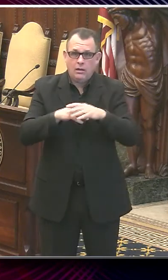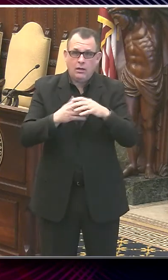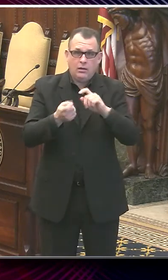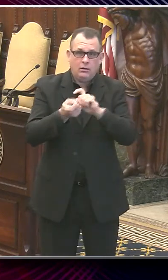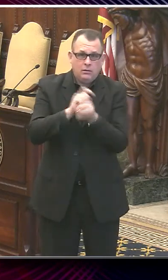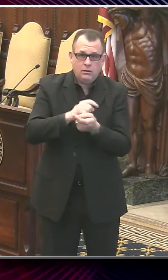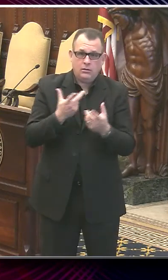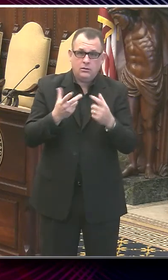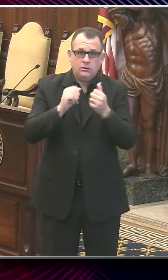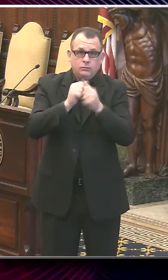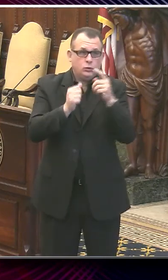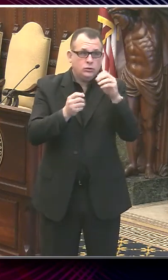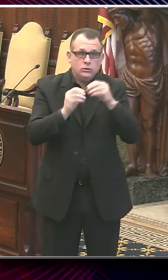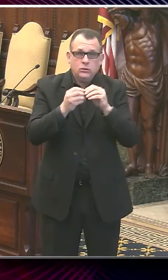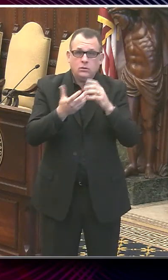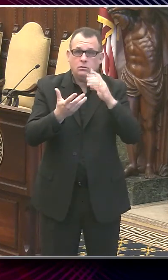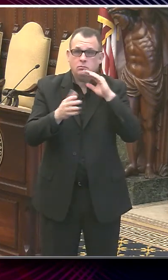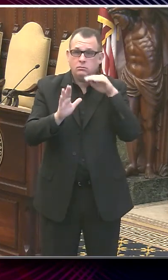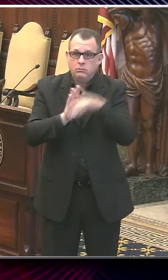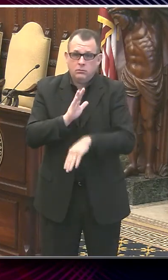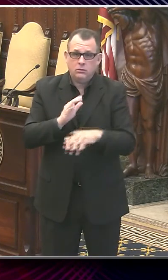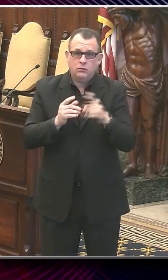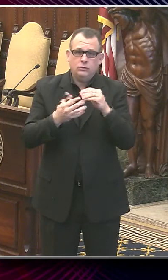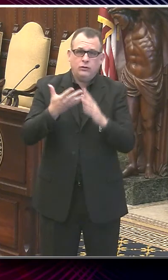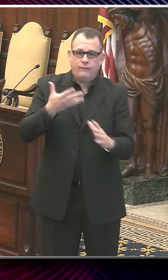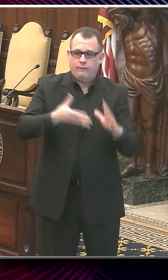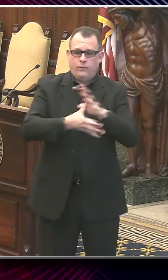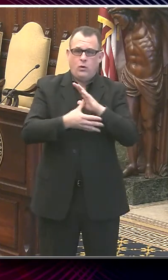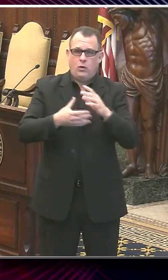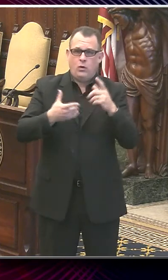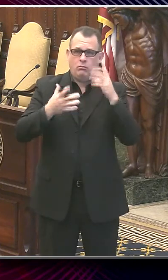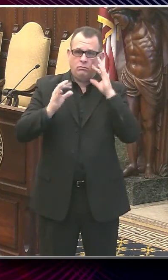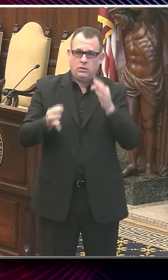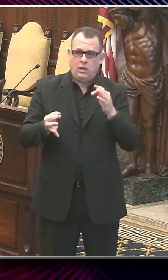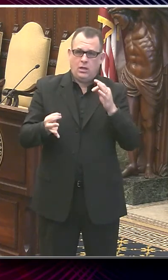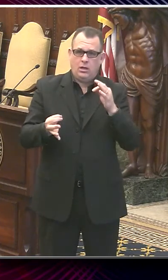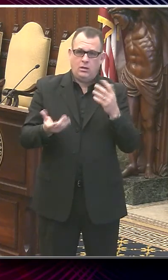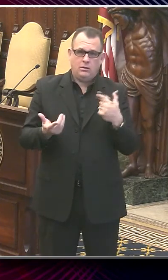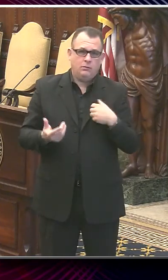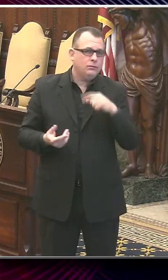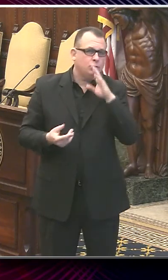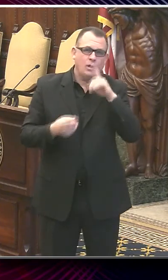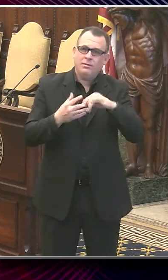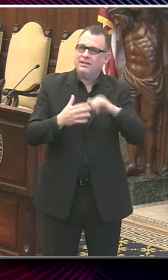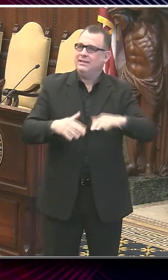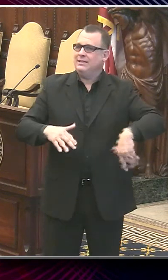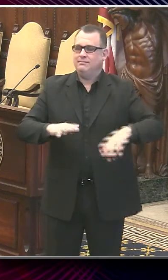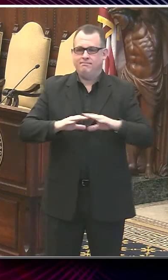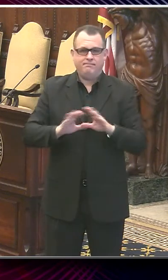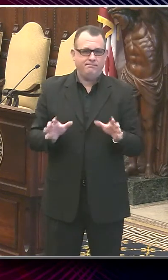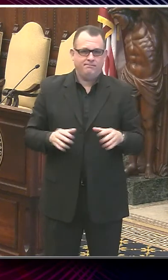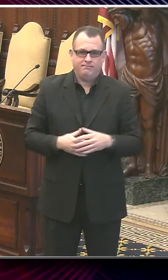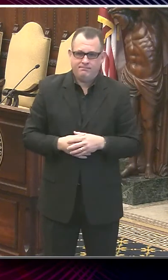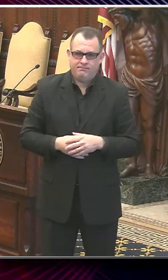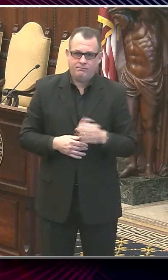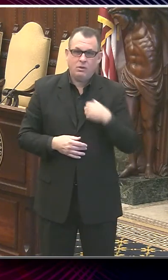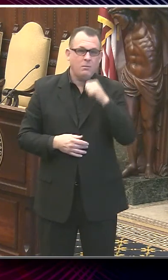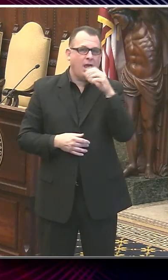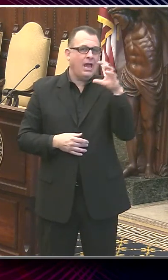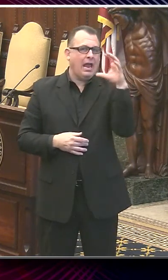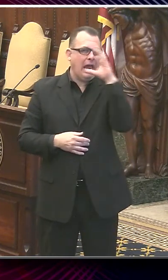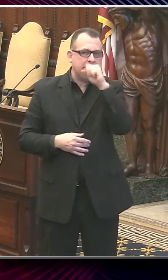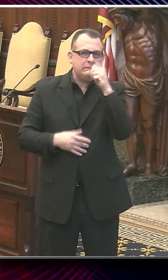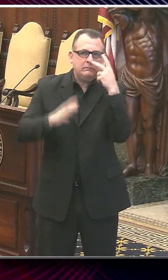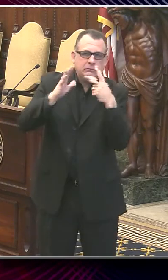sports? What would be the first thing to go? It's too early to talk about what exactly we would be doing. So I'm not going to speculate now.